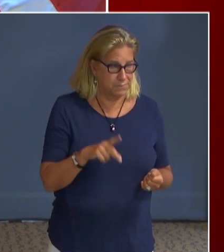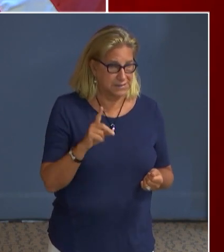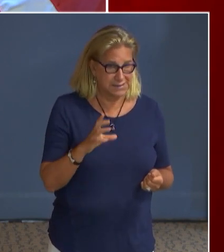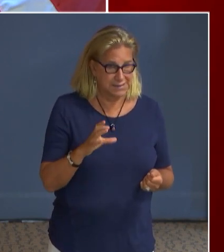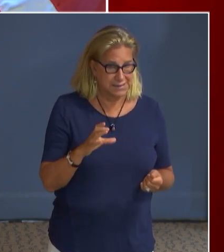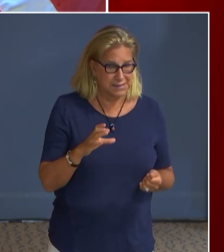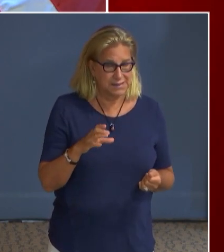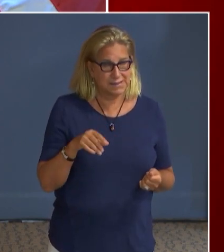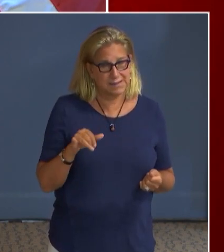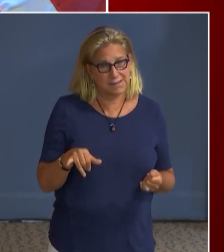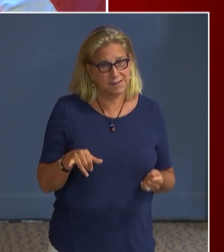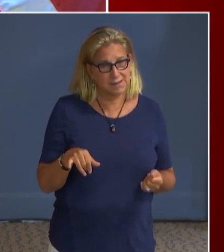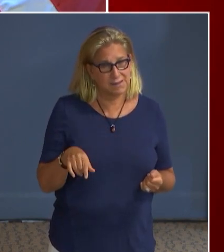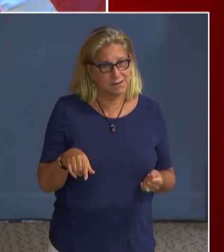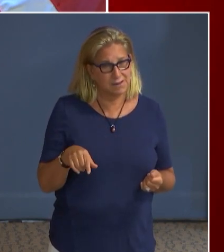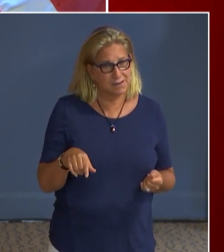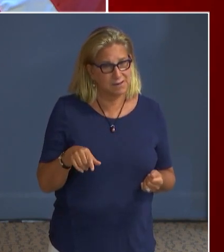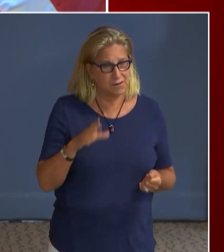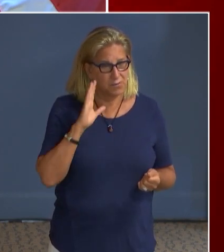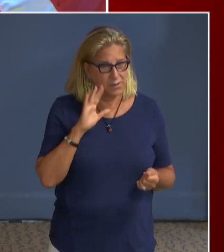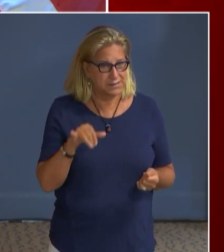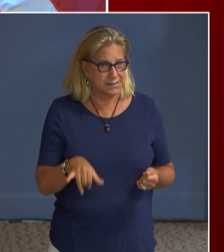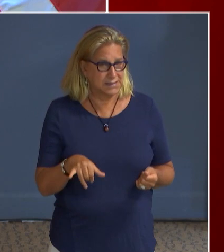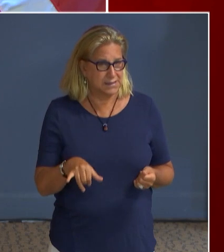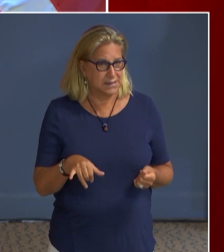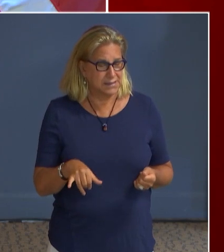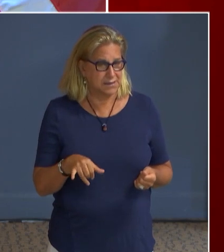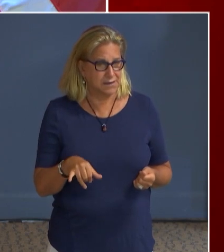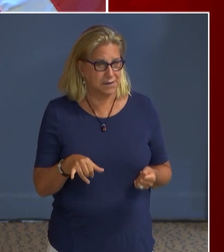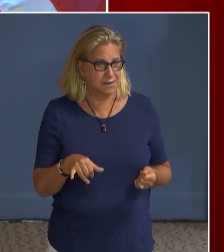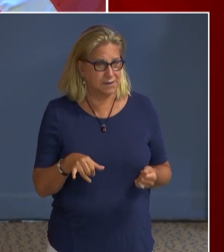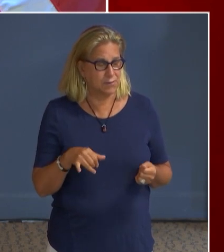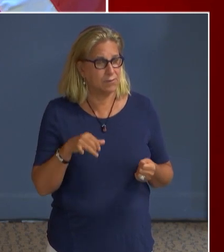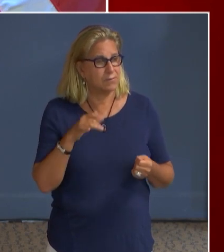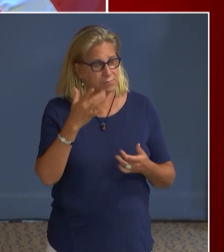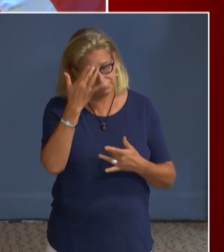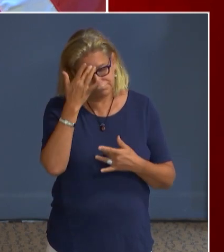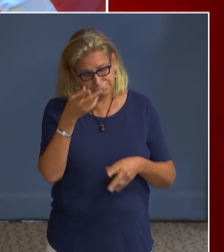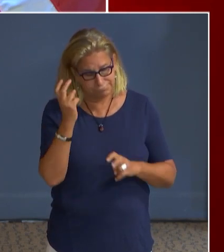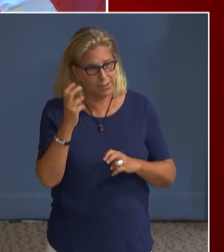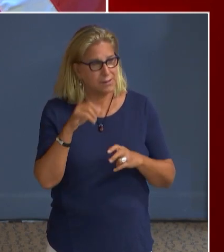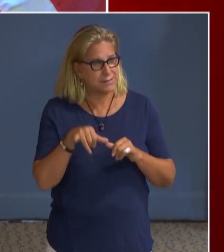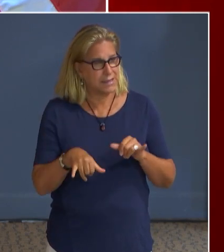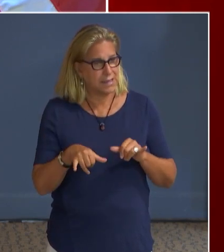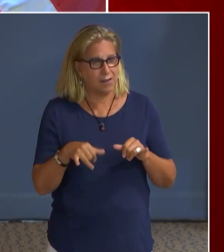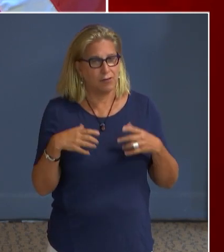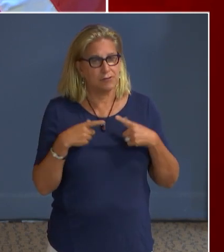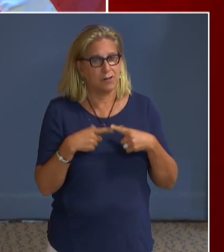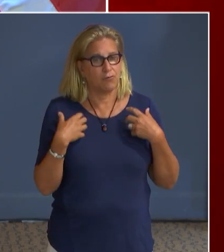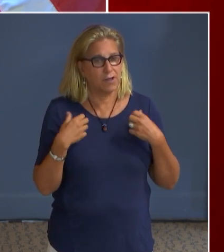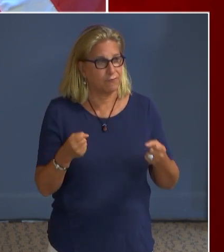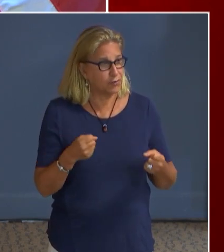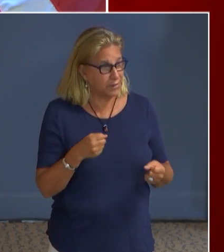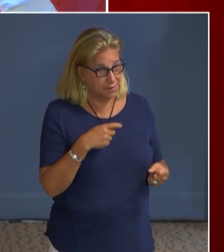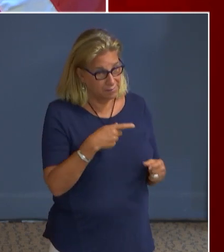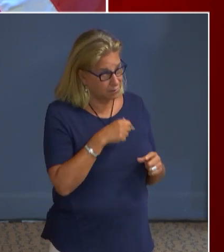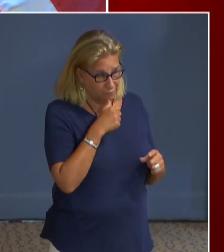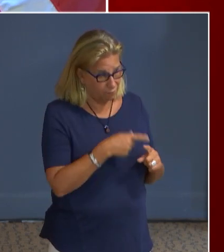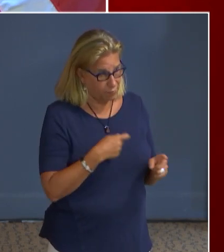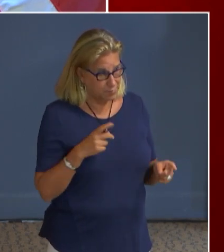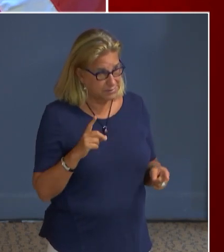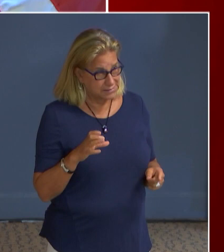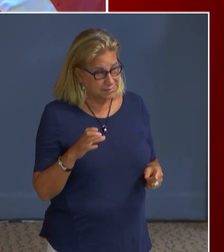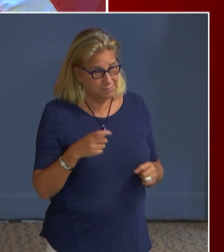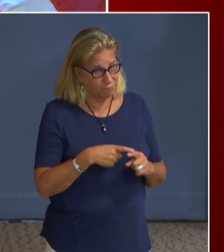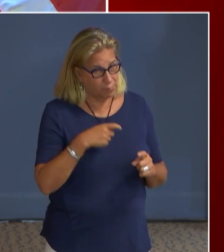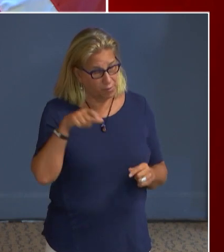that they were going to stay in DC during the recuperation time. Oh, so they're not from DC, they're in DC right now? That's